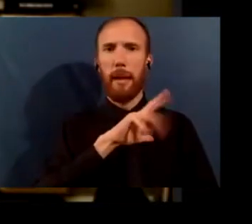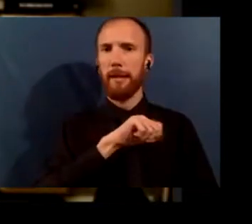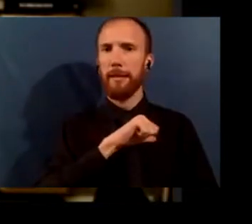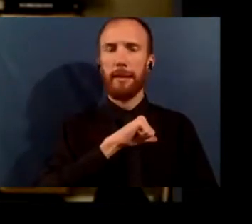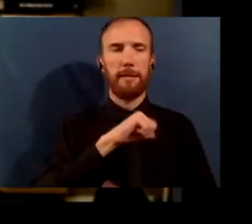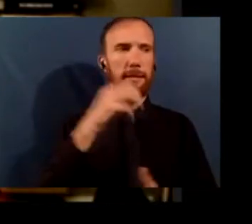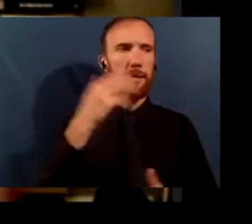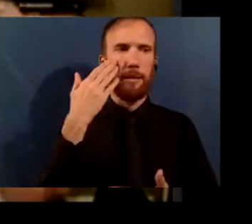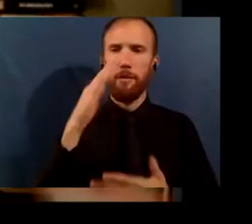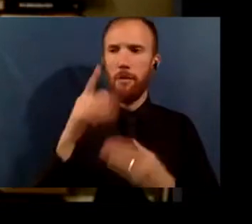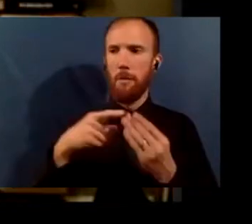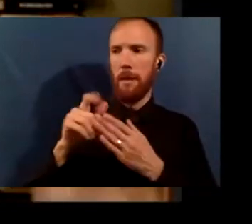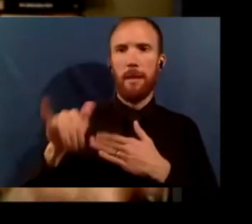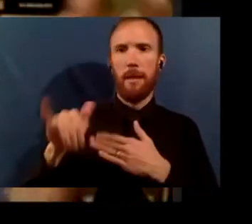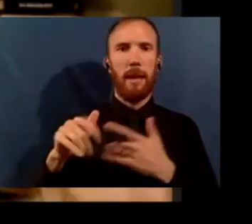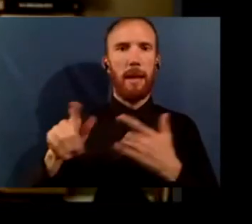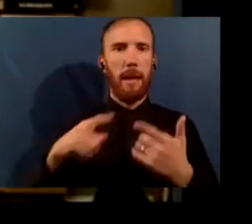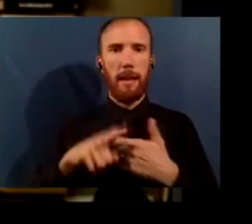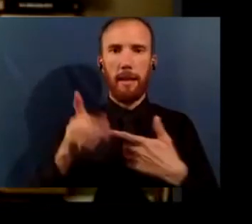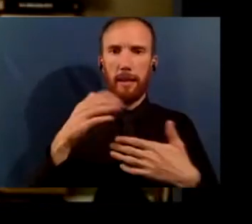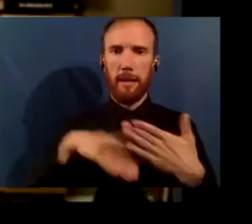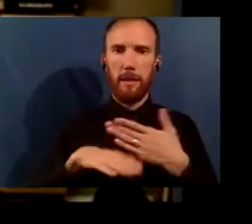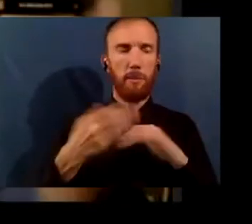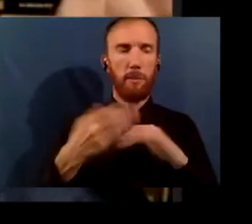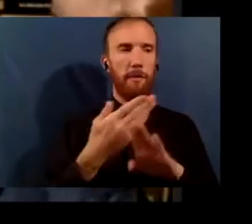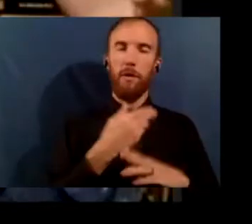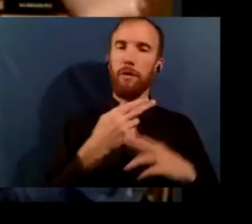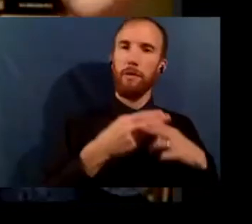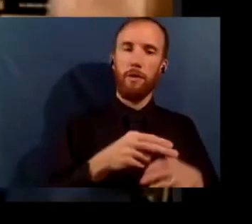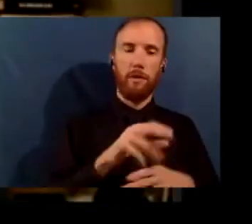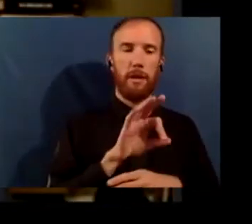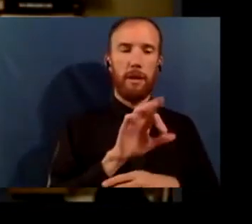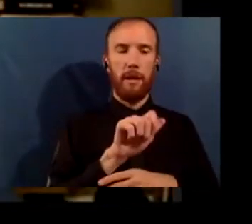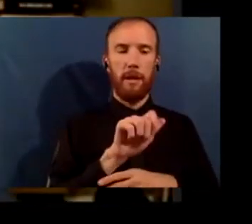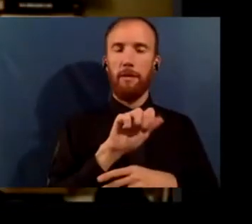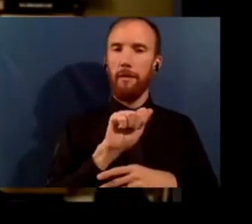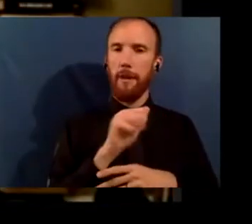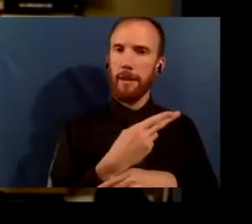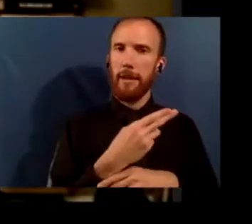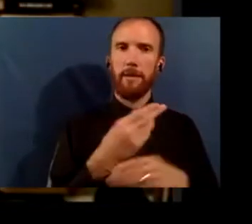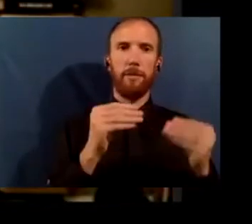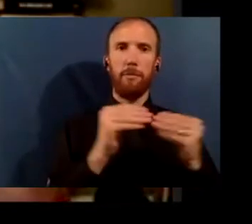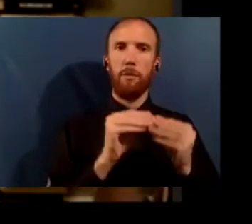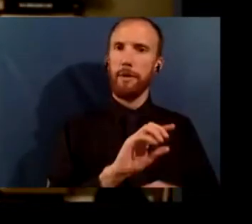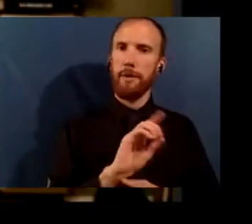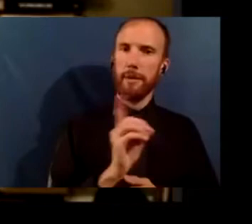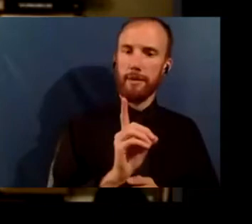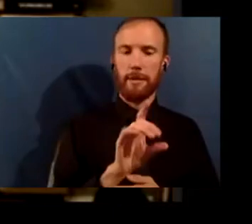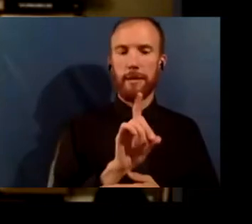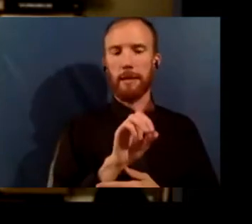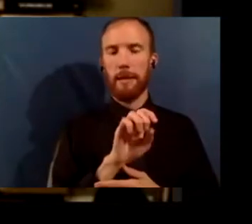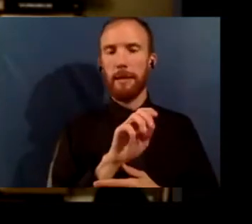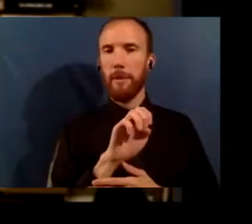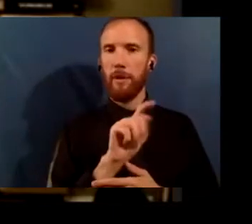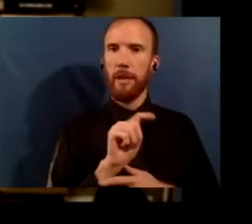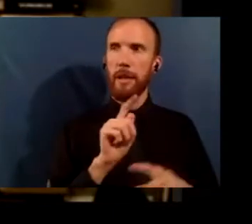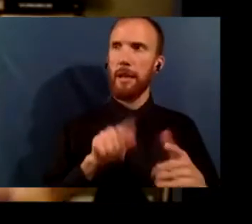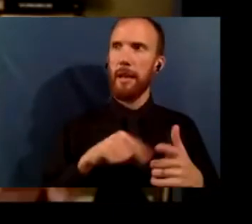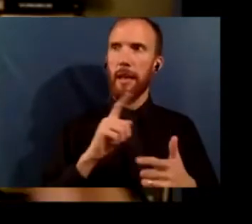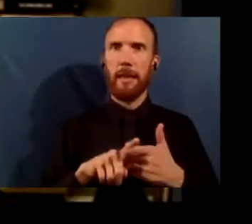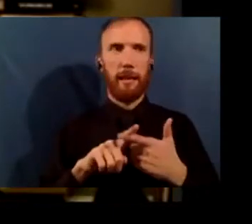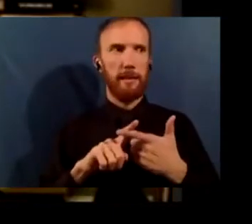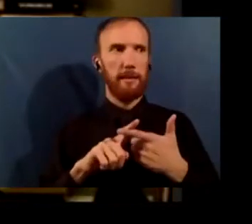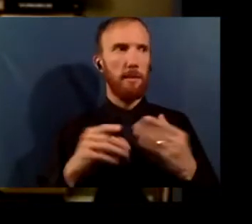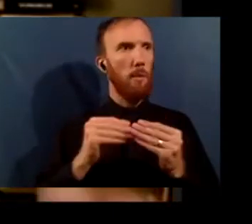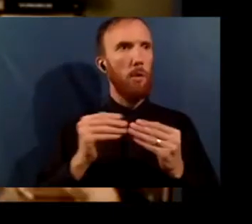for the Liberation of Palestine. It was Fatah. It was the Democratic Front. It was, you know, a range of left-wing communist organizations. And